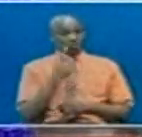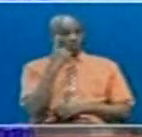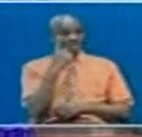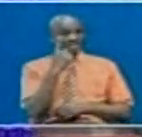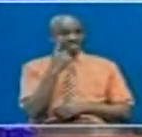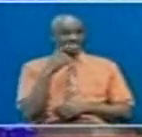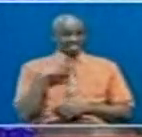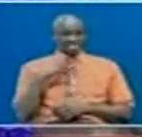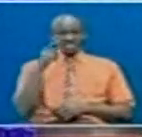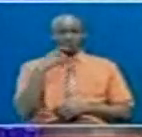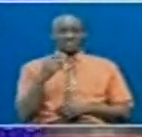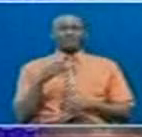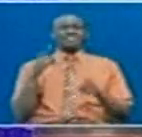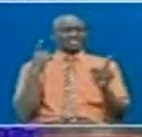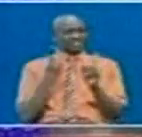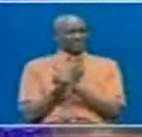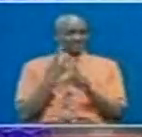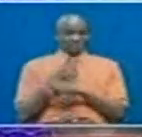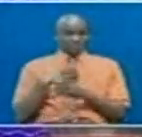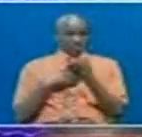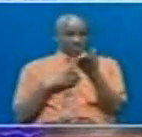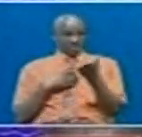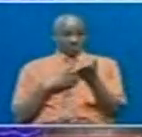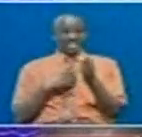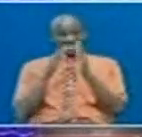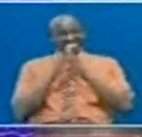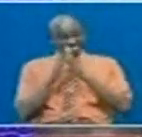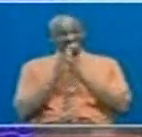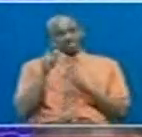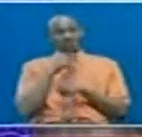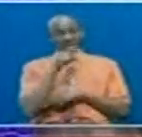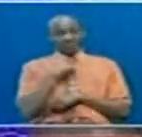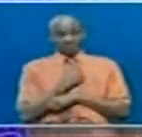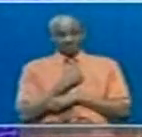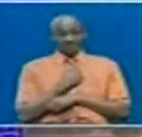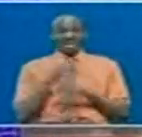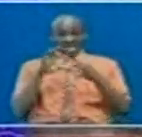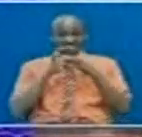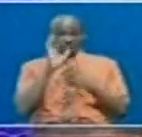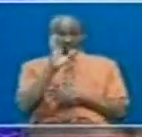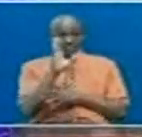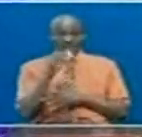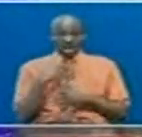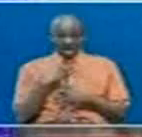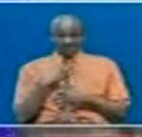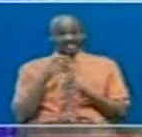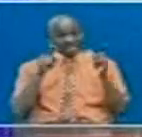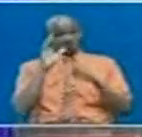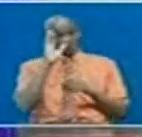the most homogeneous society in terms of their religion, in terms of their culture, and in terms of